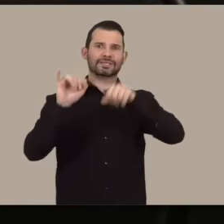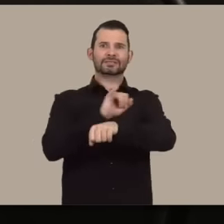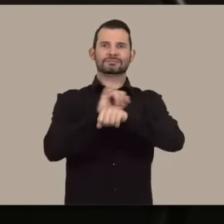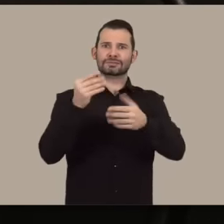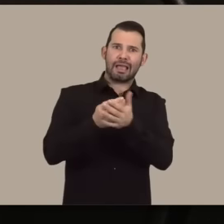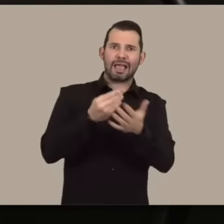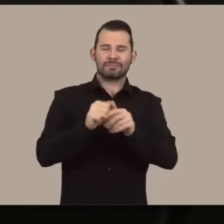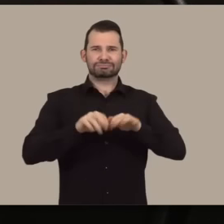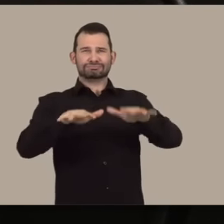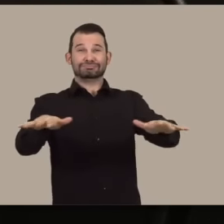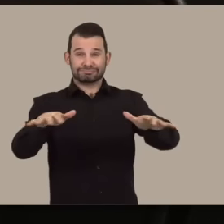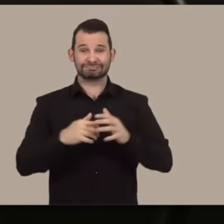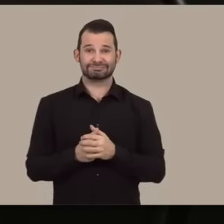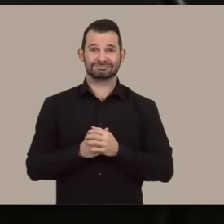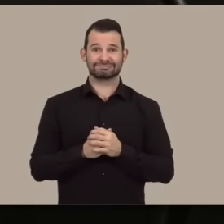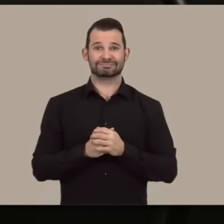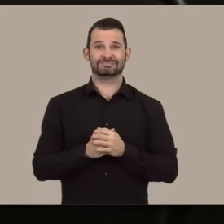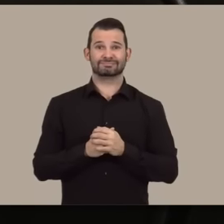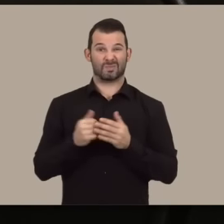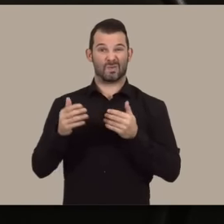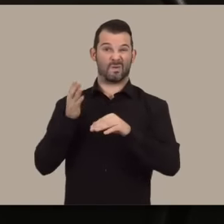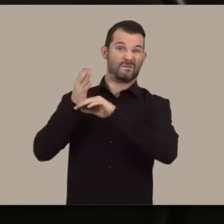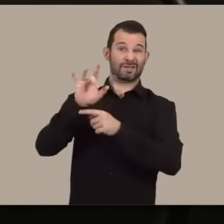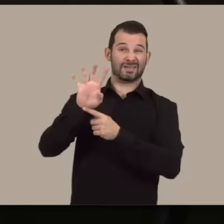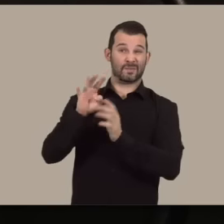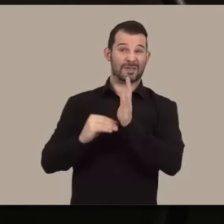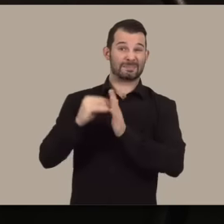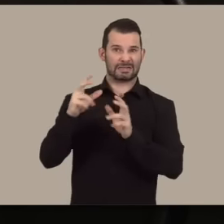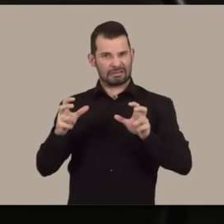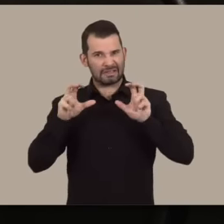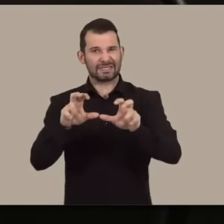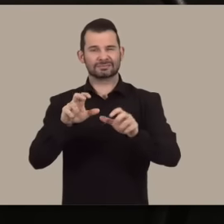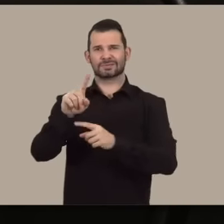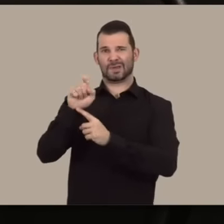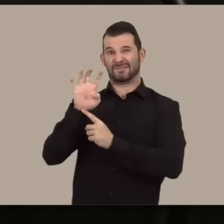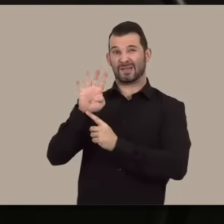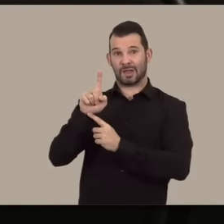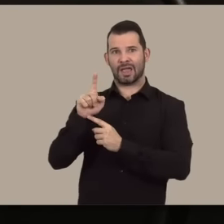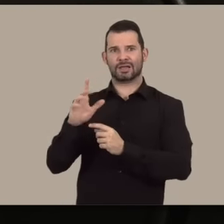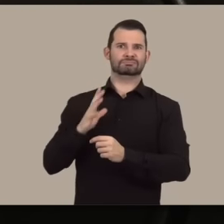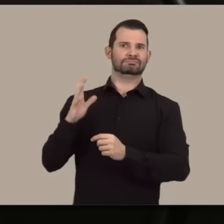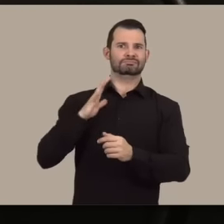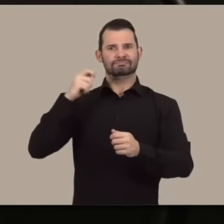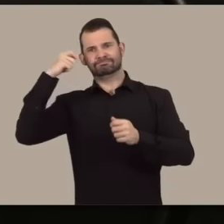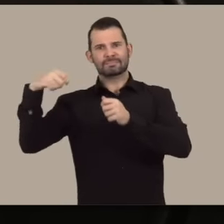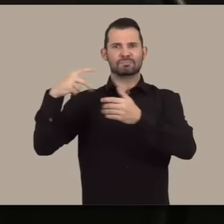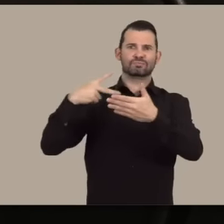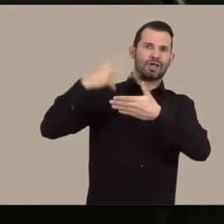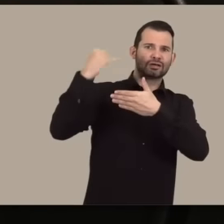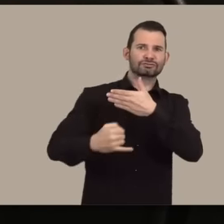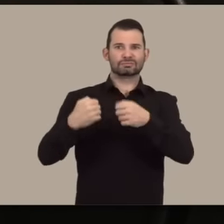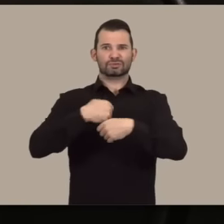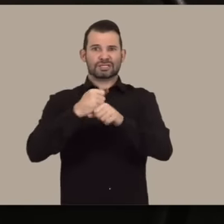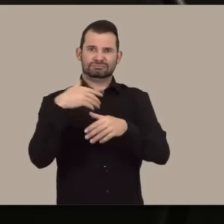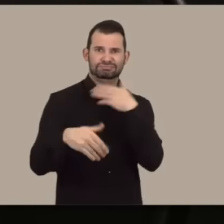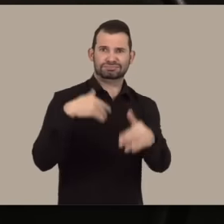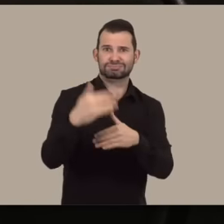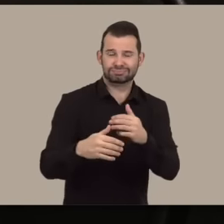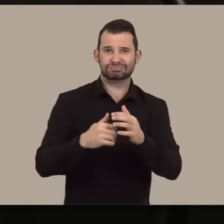million into the creative economy. Over $84 million was invested in 141 feature